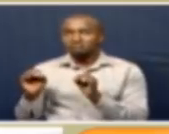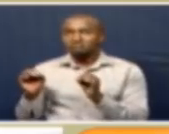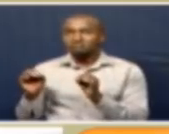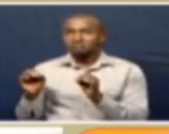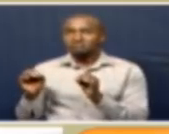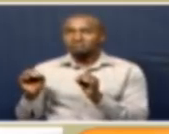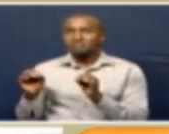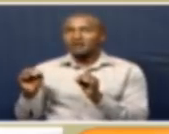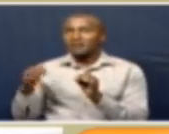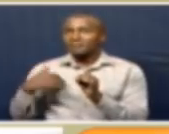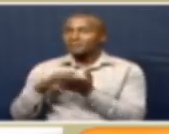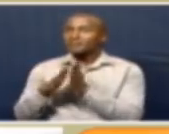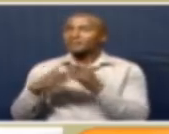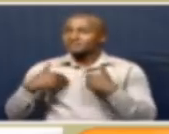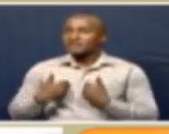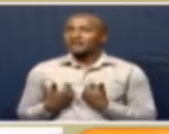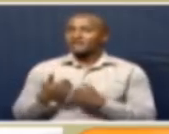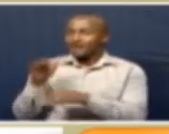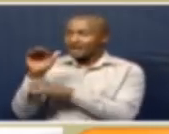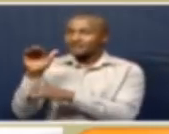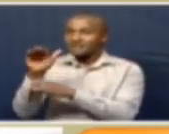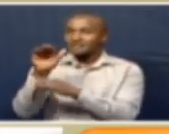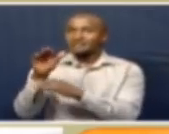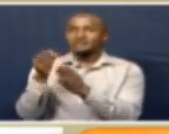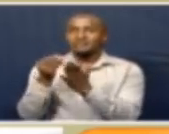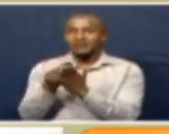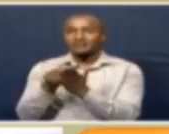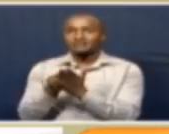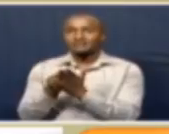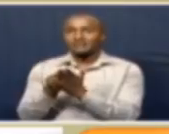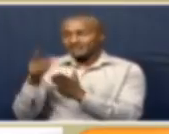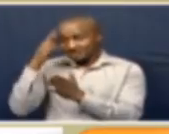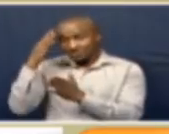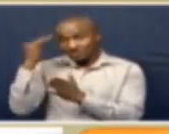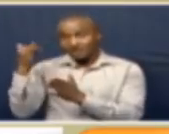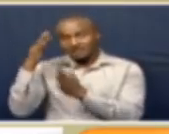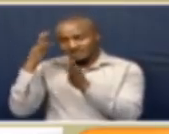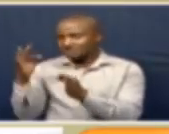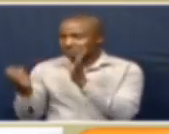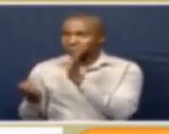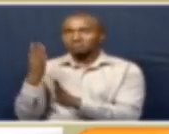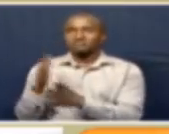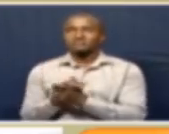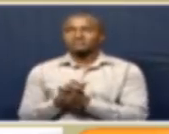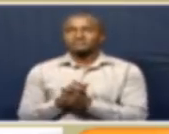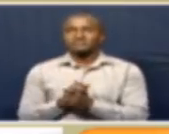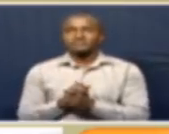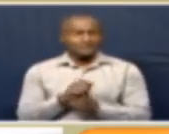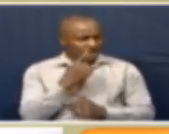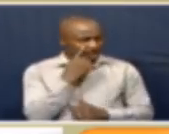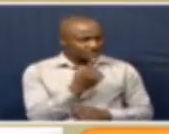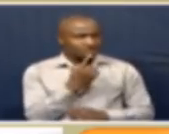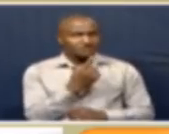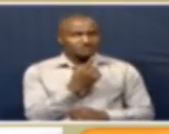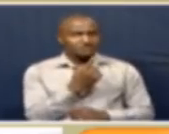through it. I just got tired of asking for the money. Uh-huh. Yeah, that's the reason why I started to. So I've actually seen a very